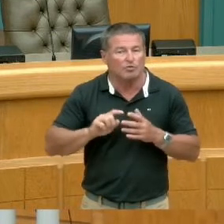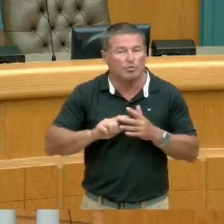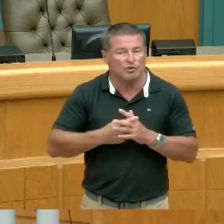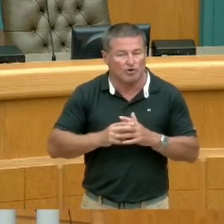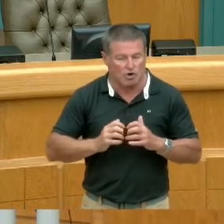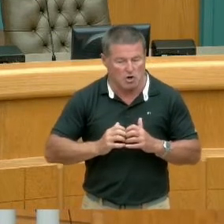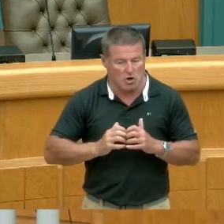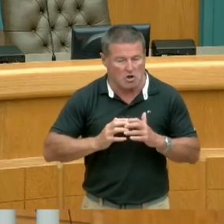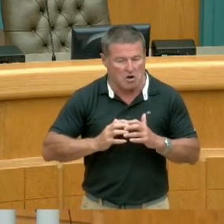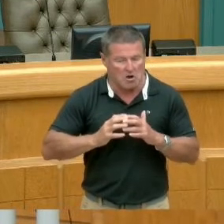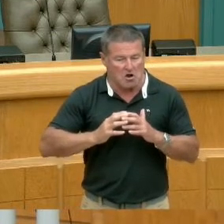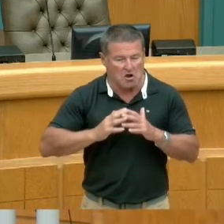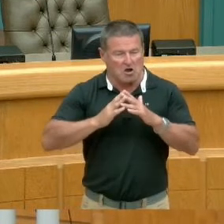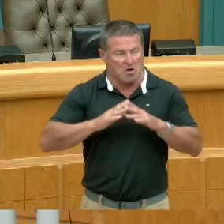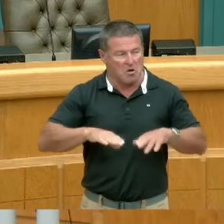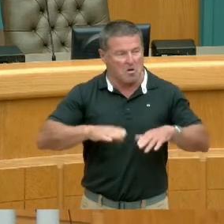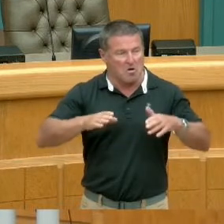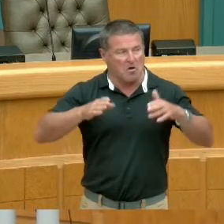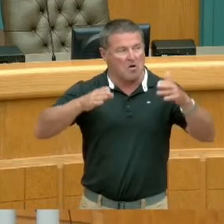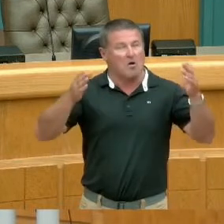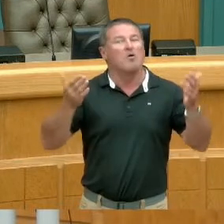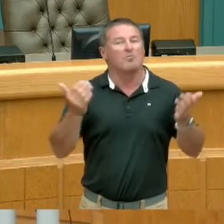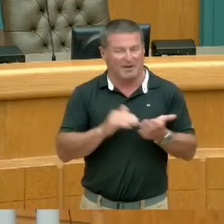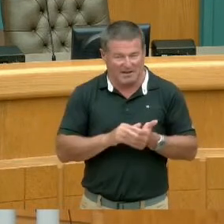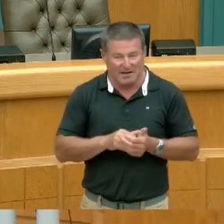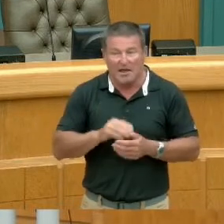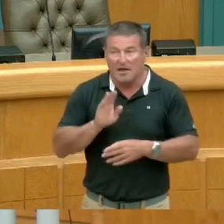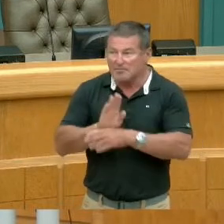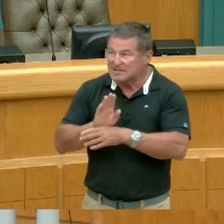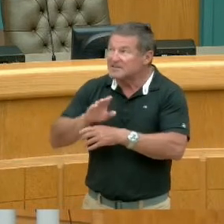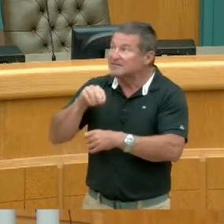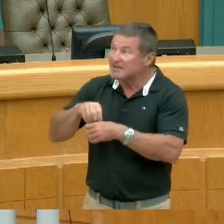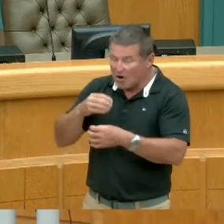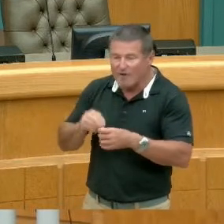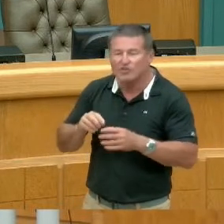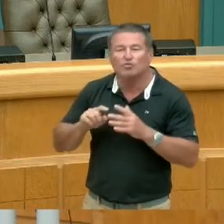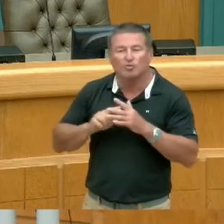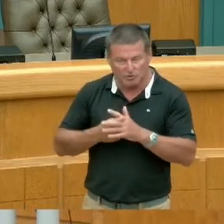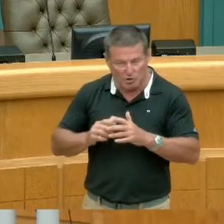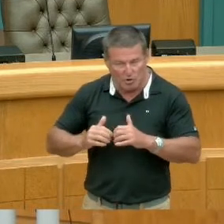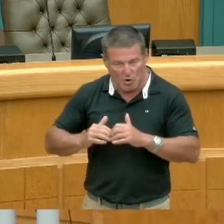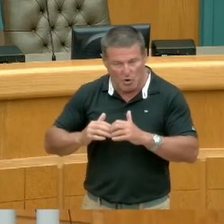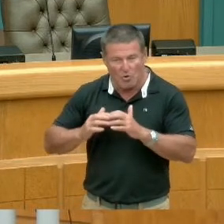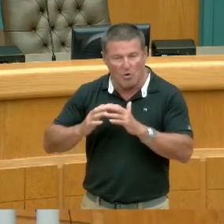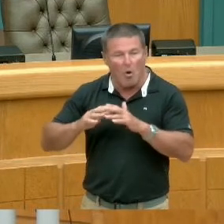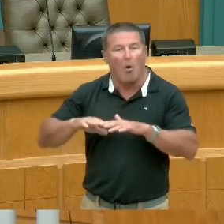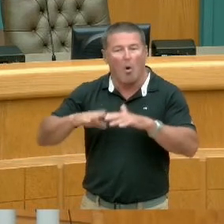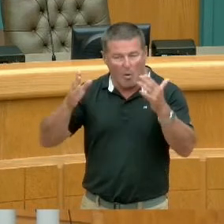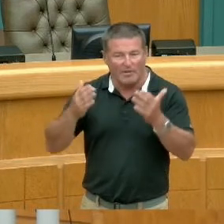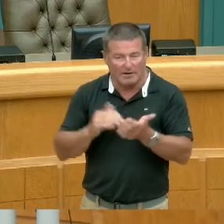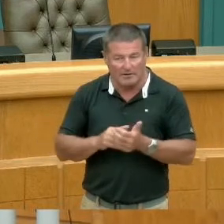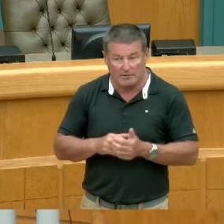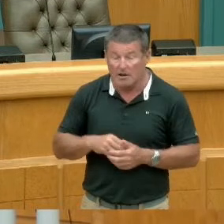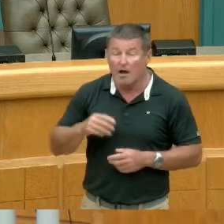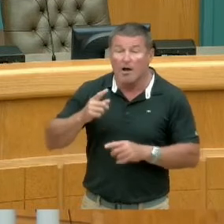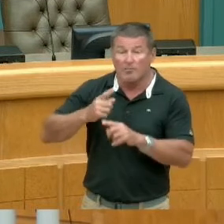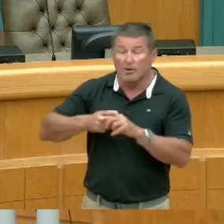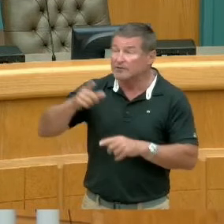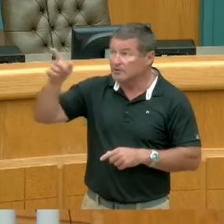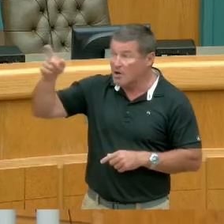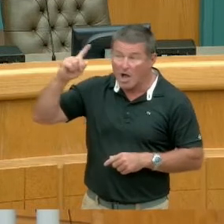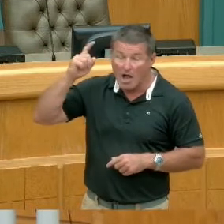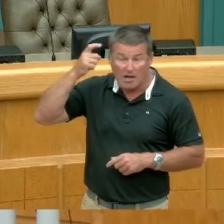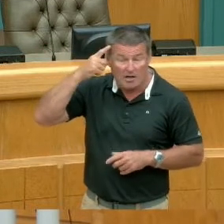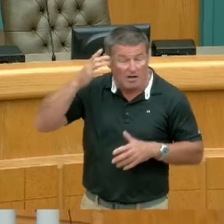inside the opened and businesses that are inside office buildings. And additionally, the governor announced public schools in Texas have